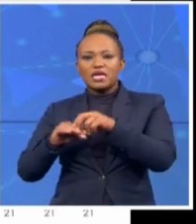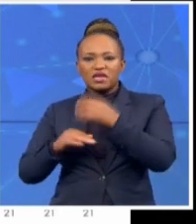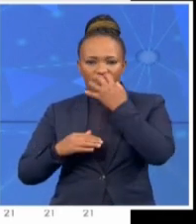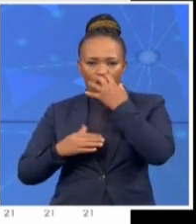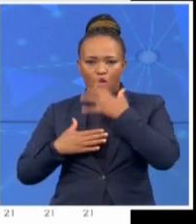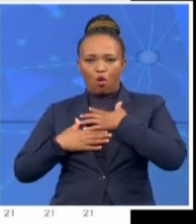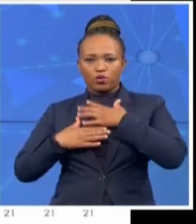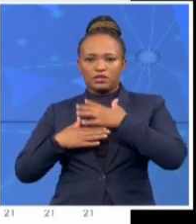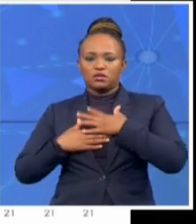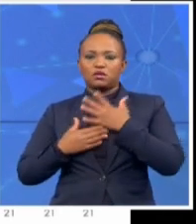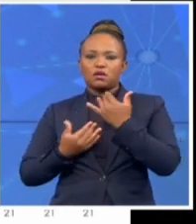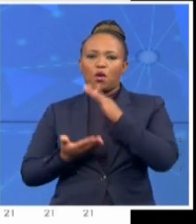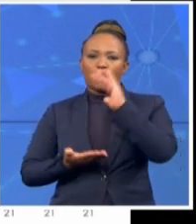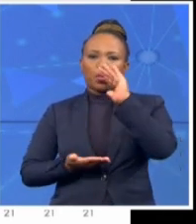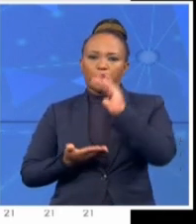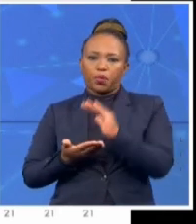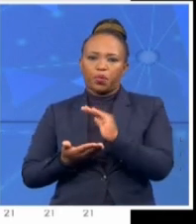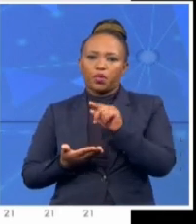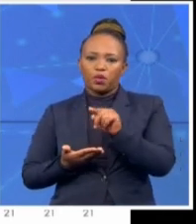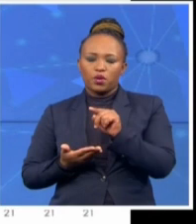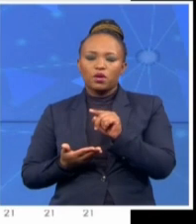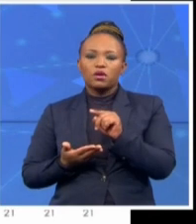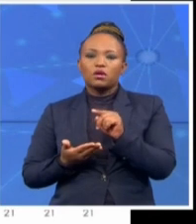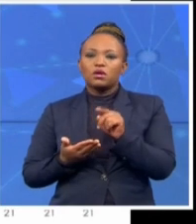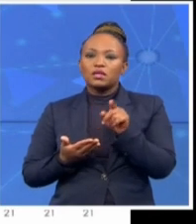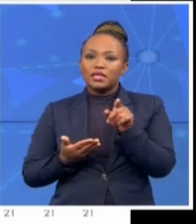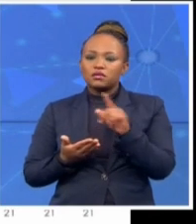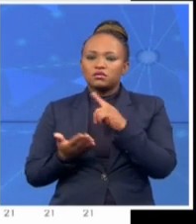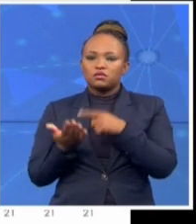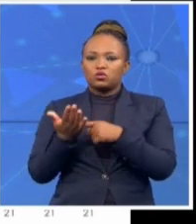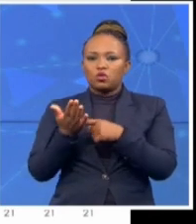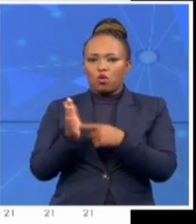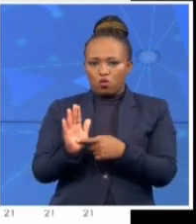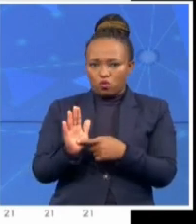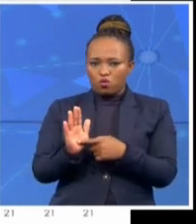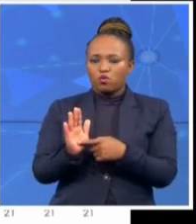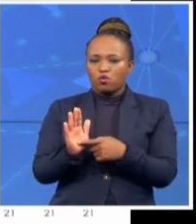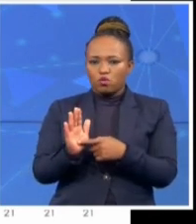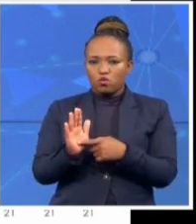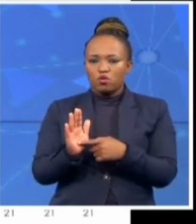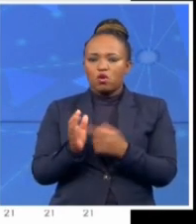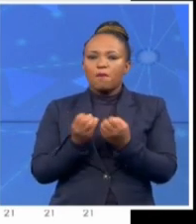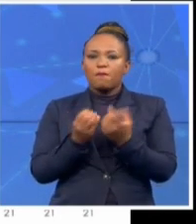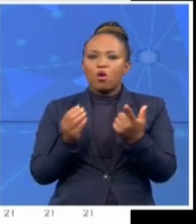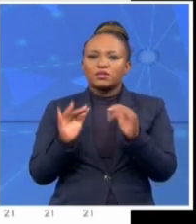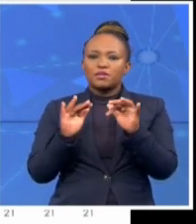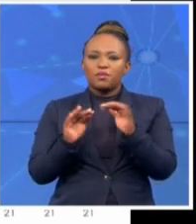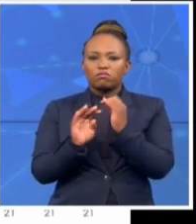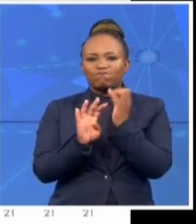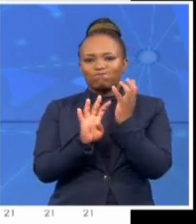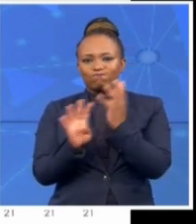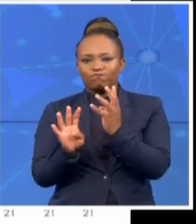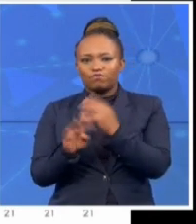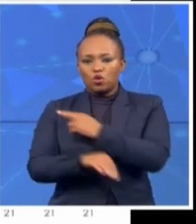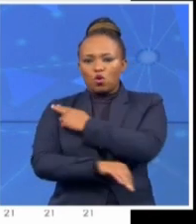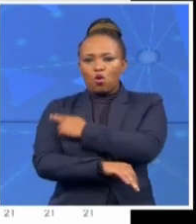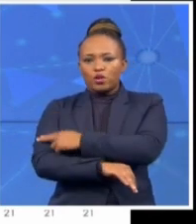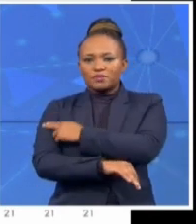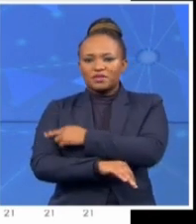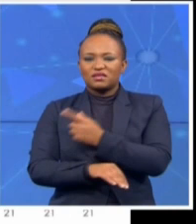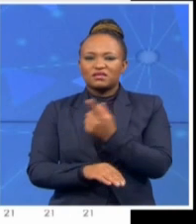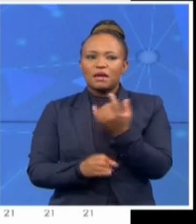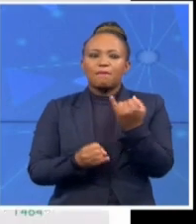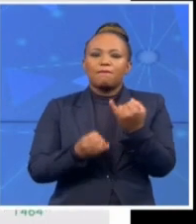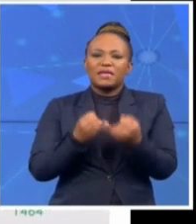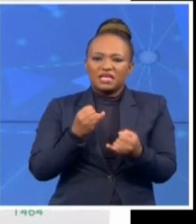reassuring, and it also affirms that most of the admissions, therefore, are incidental admissions and not admissions due to severe COVID